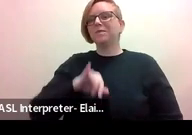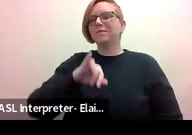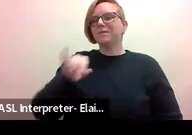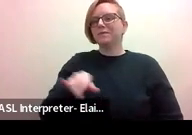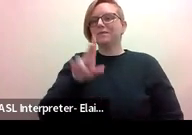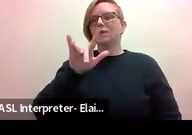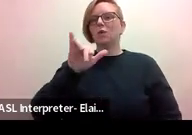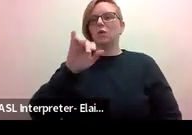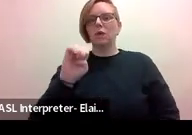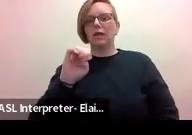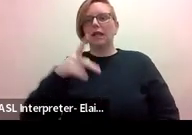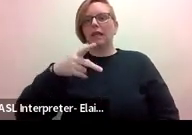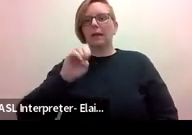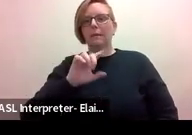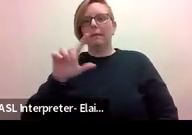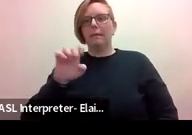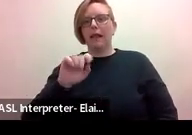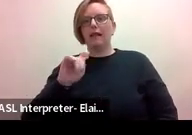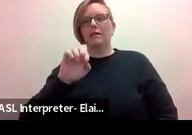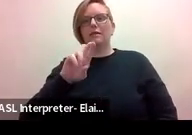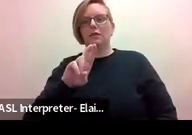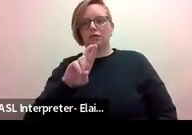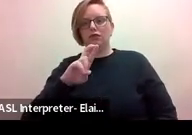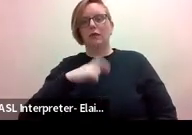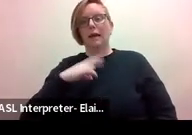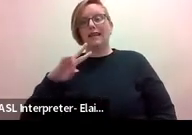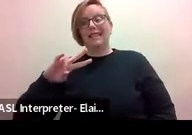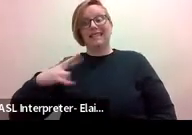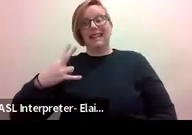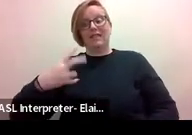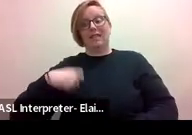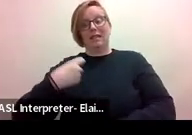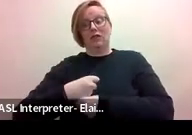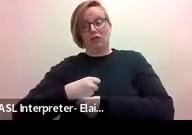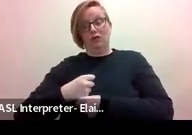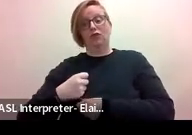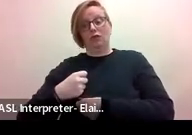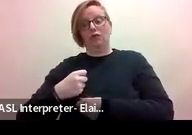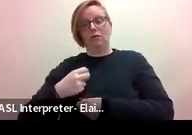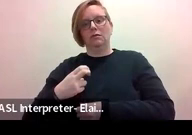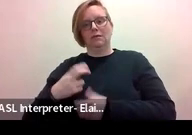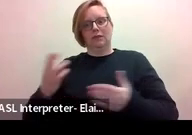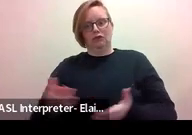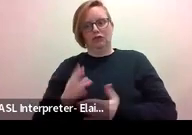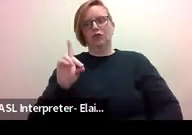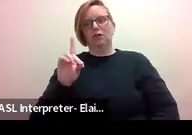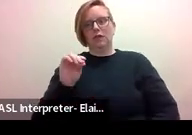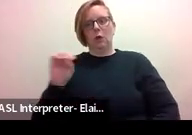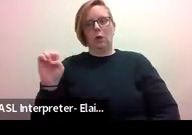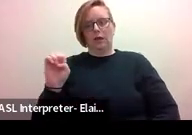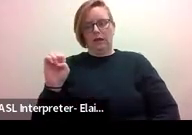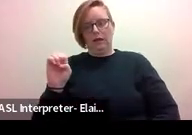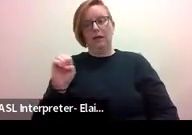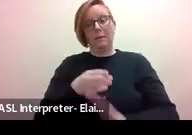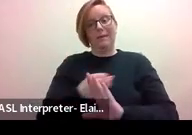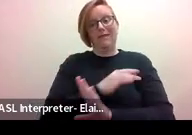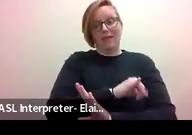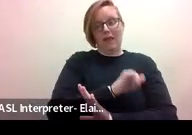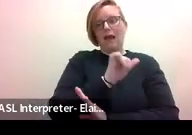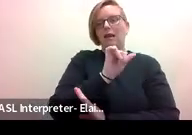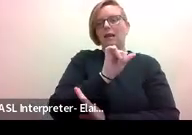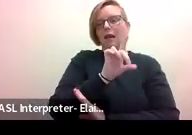Julie Pelletier. I am starting my 7th year with the Maine Department of Education. And prior to that, I was admin support in